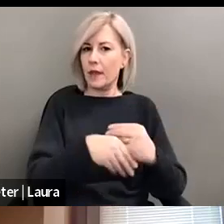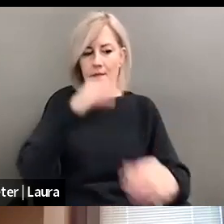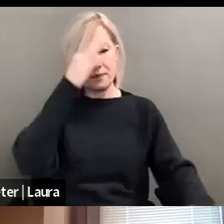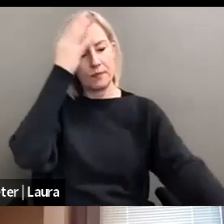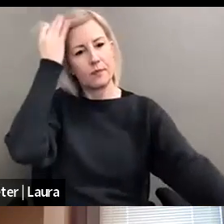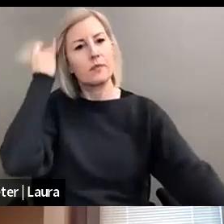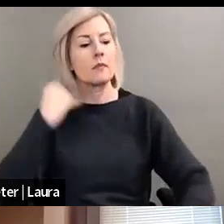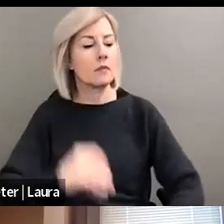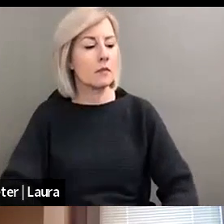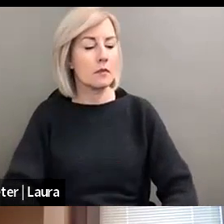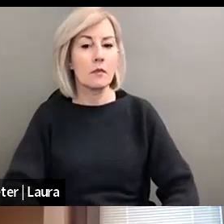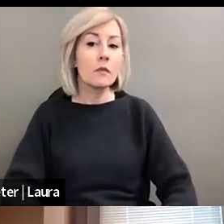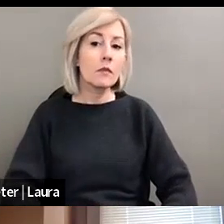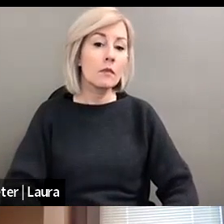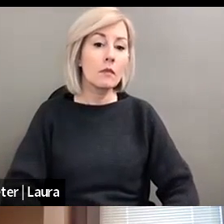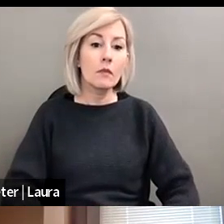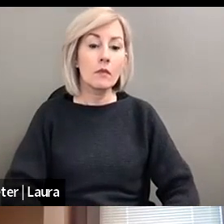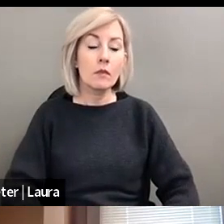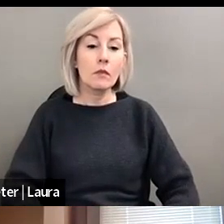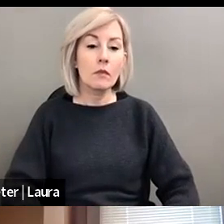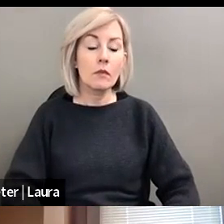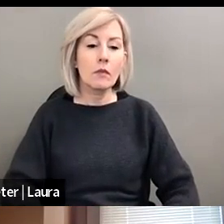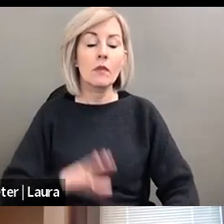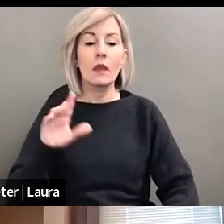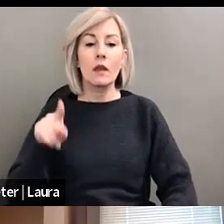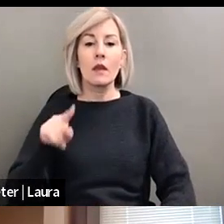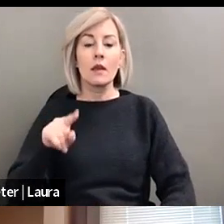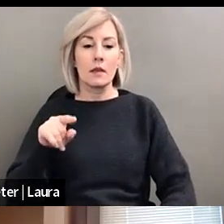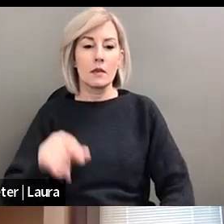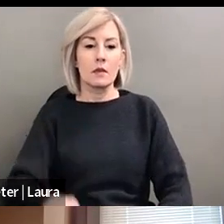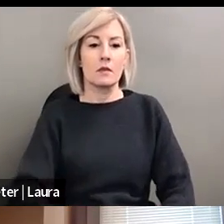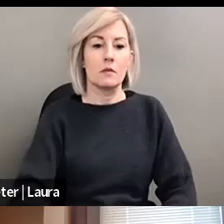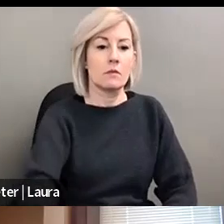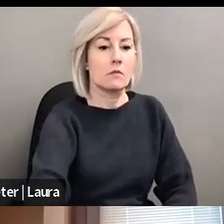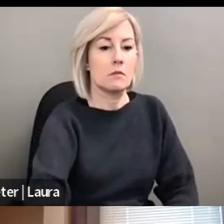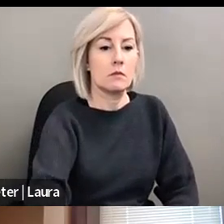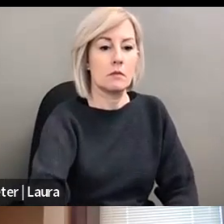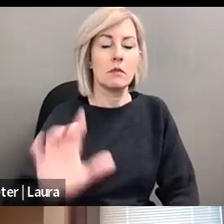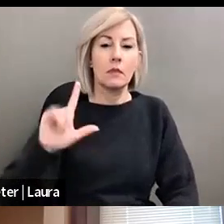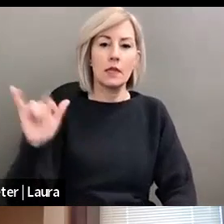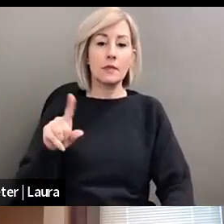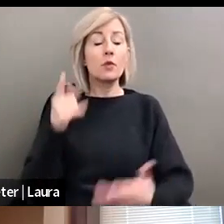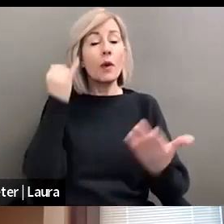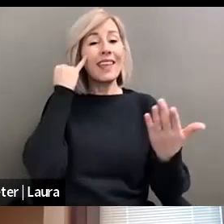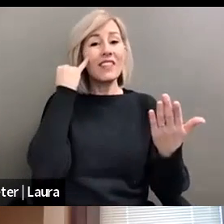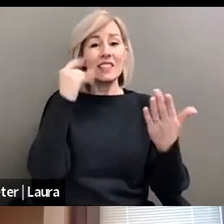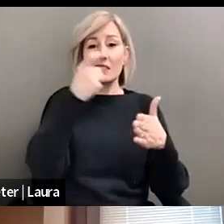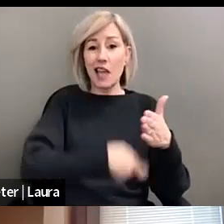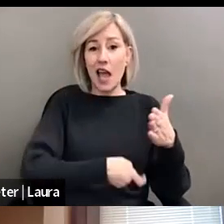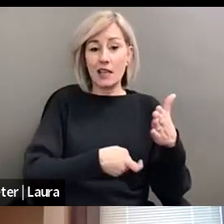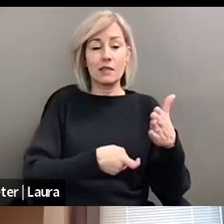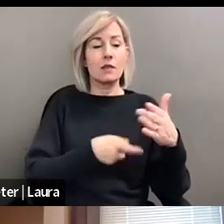they're evergreen bills. So if it's a taxation issue, so if it goes to Ways and Means, or if it